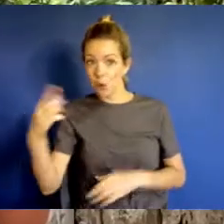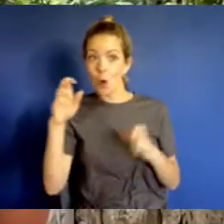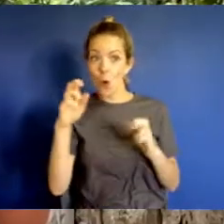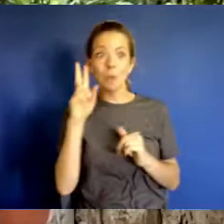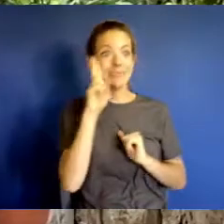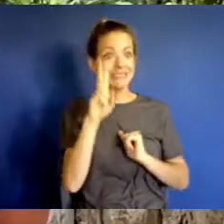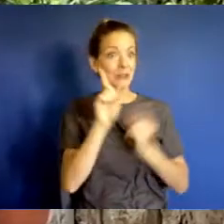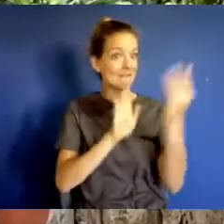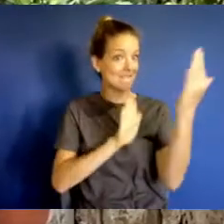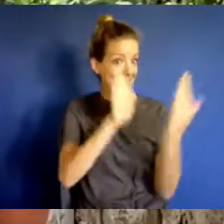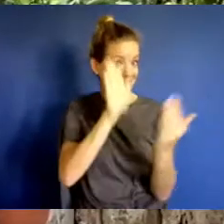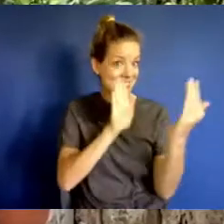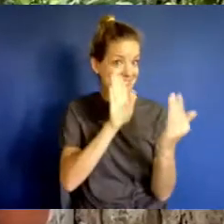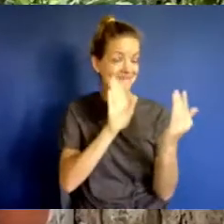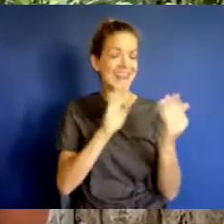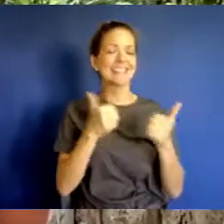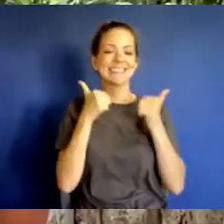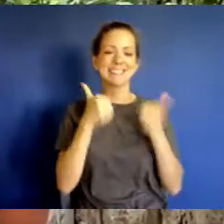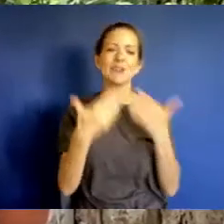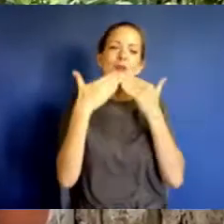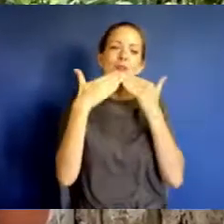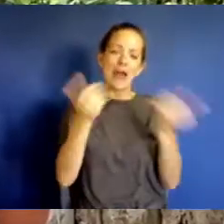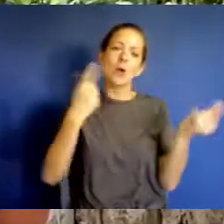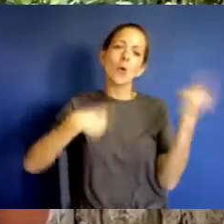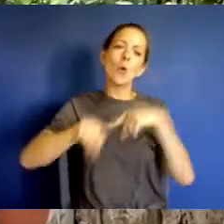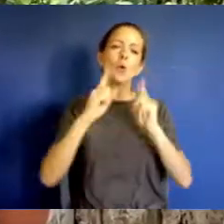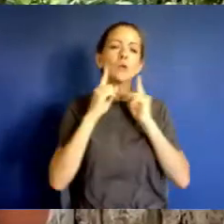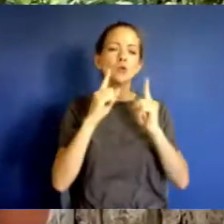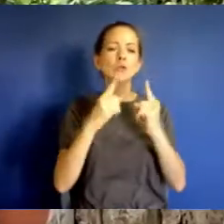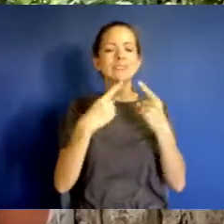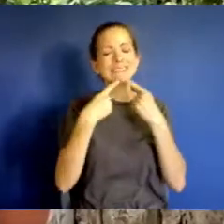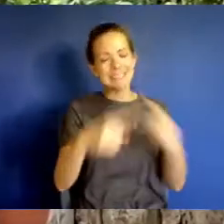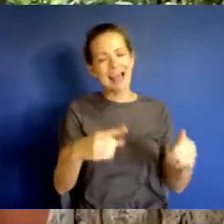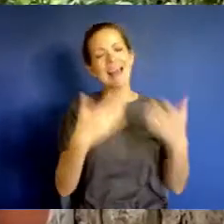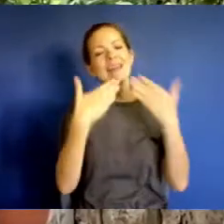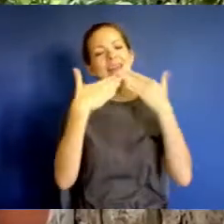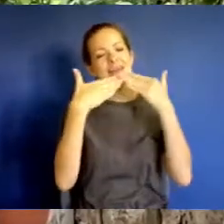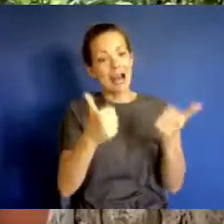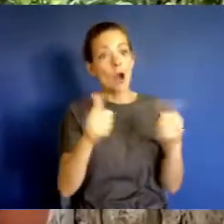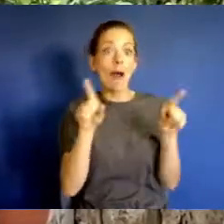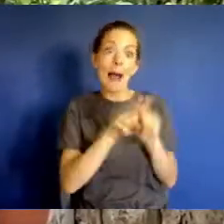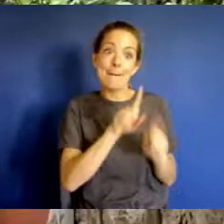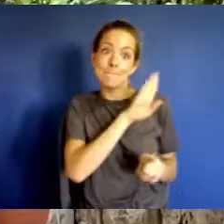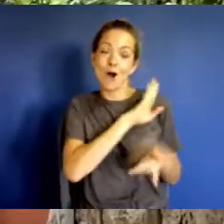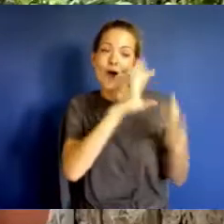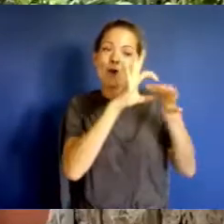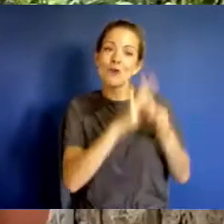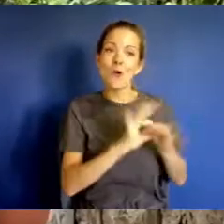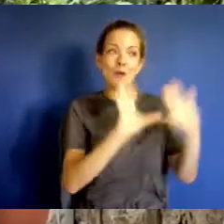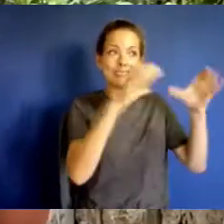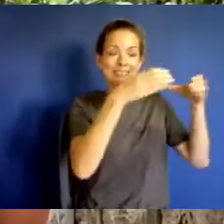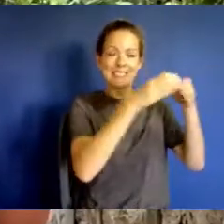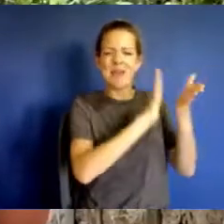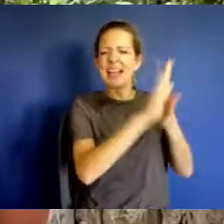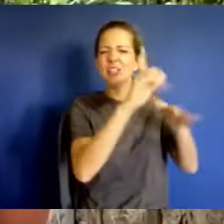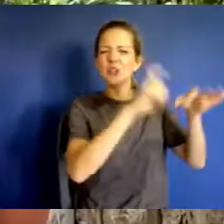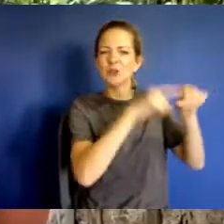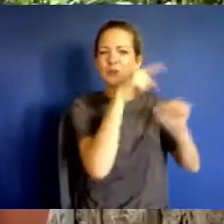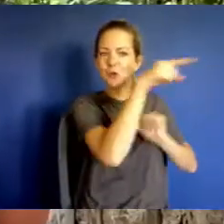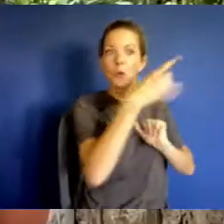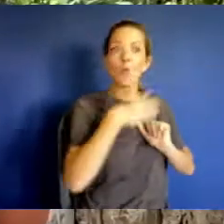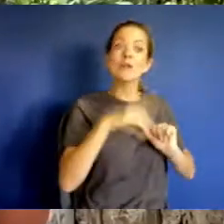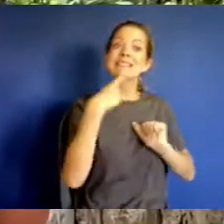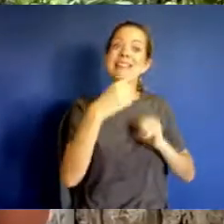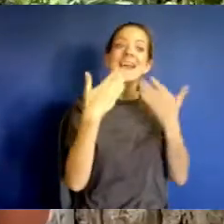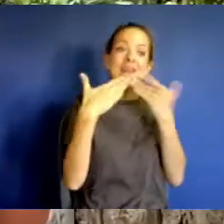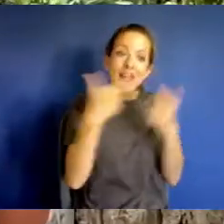me, thank you. From all of the instructors, thank you so much. And the Park Yoga team at HQ, I want to pass on their